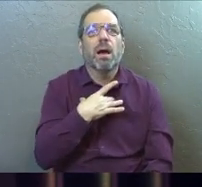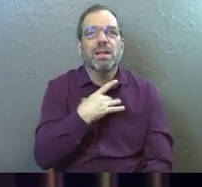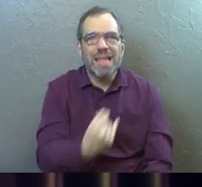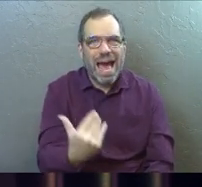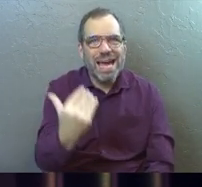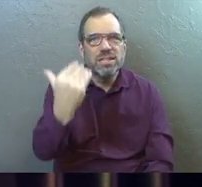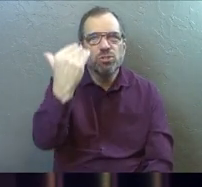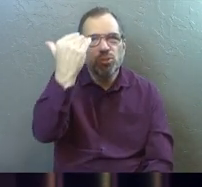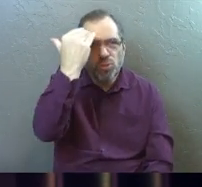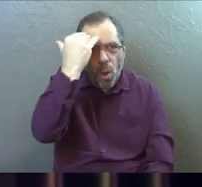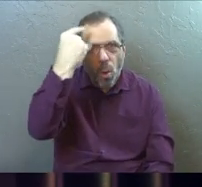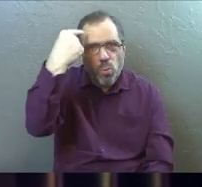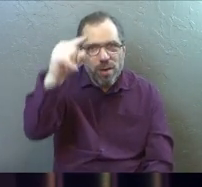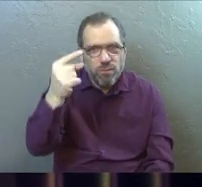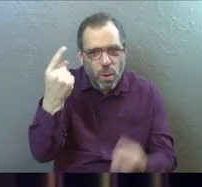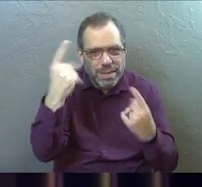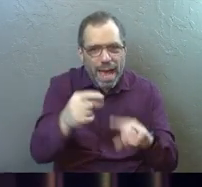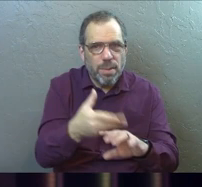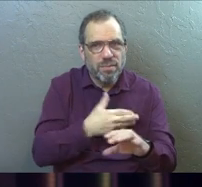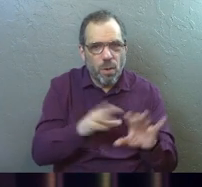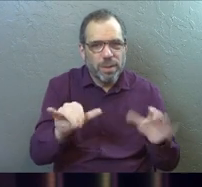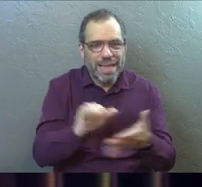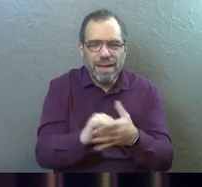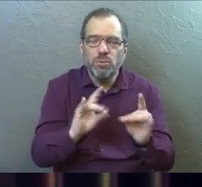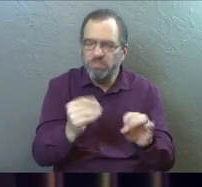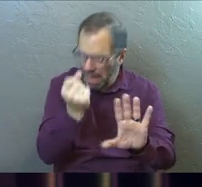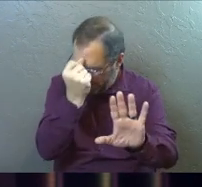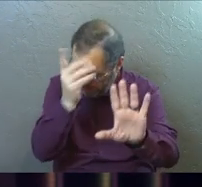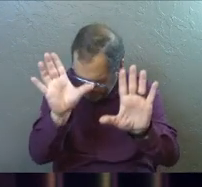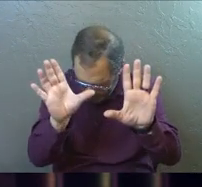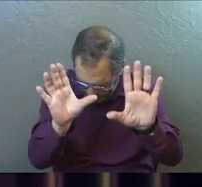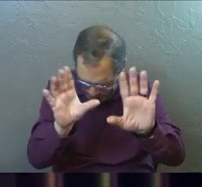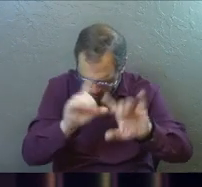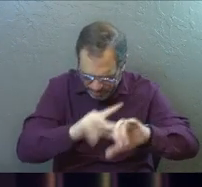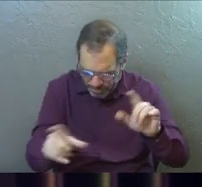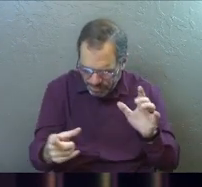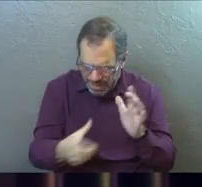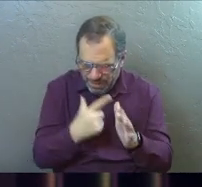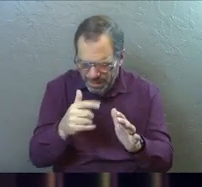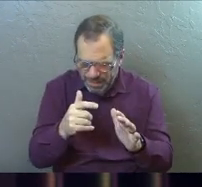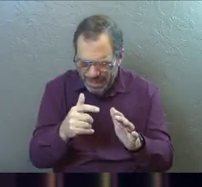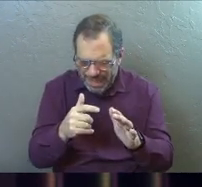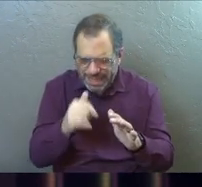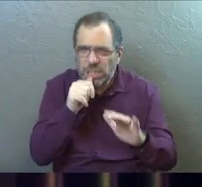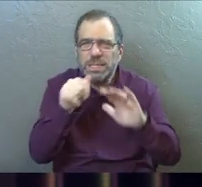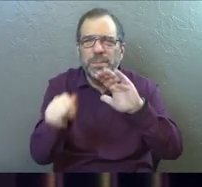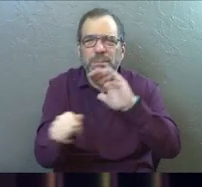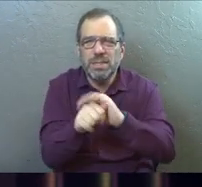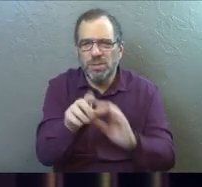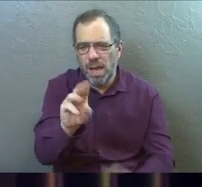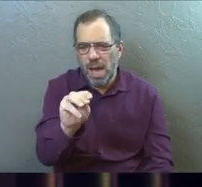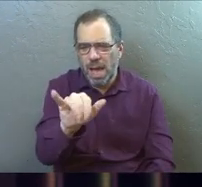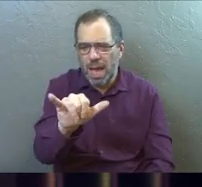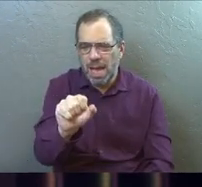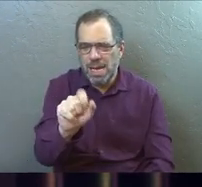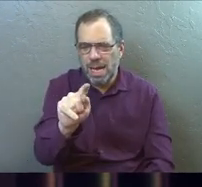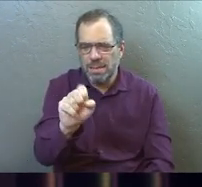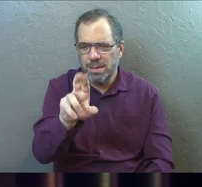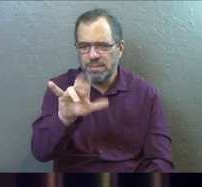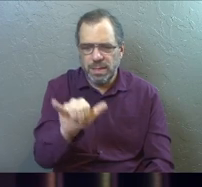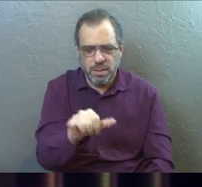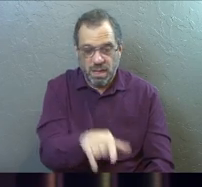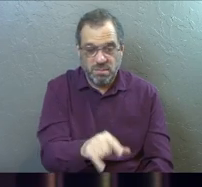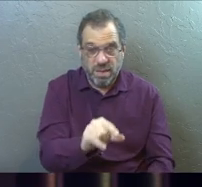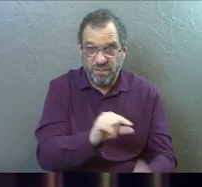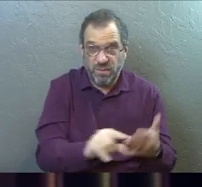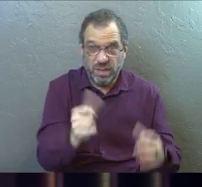know exactly why something's going on before we do it. I get that. But there's some mystery to this. You got to notice what Jesus doesn't